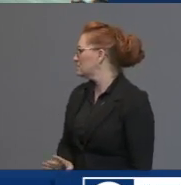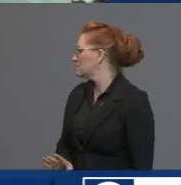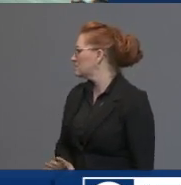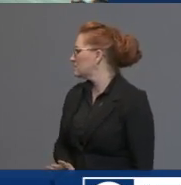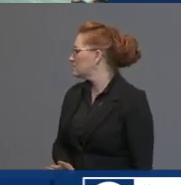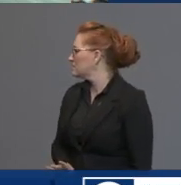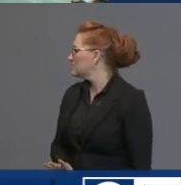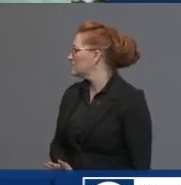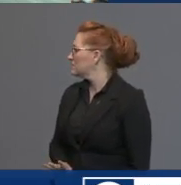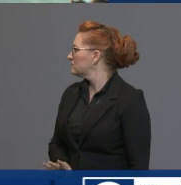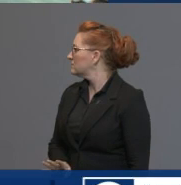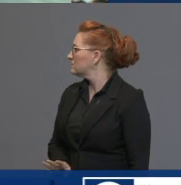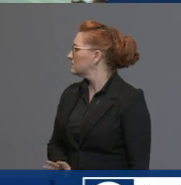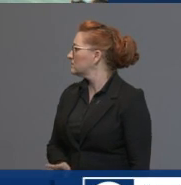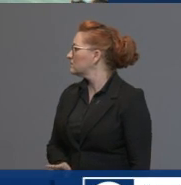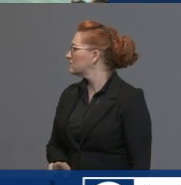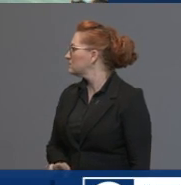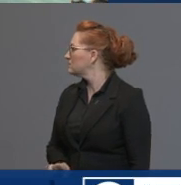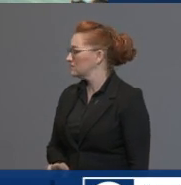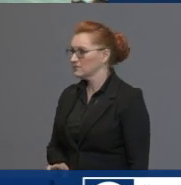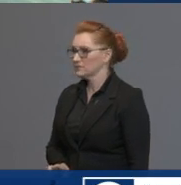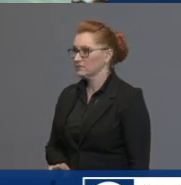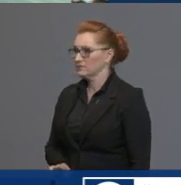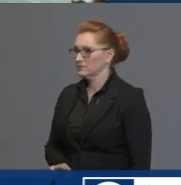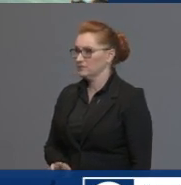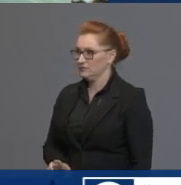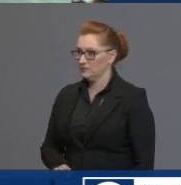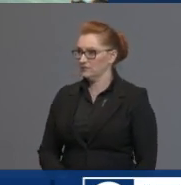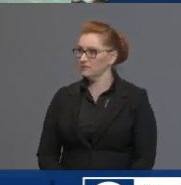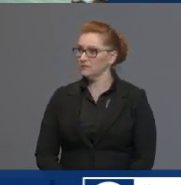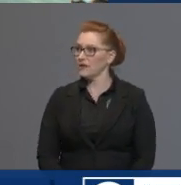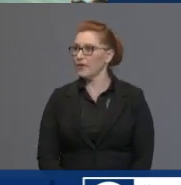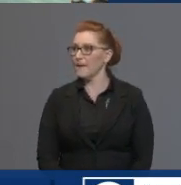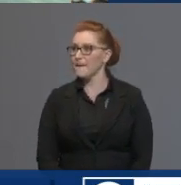So let's say something I see with